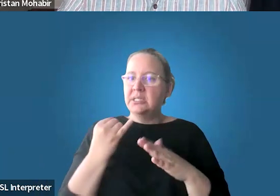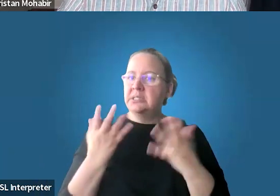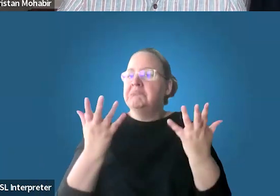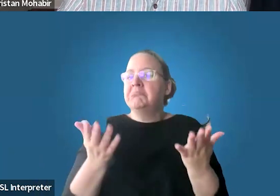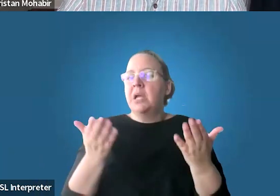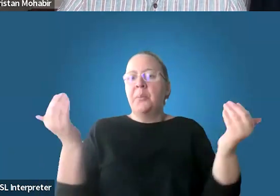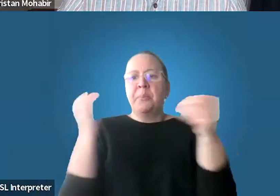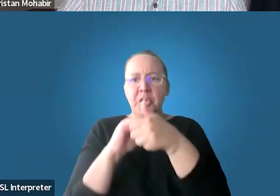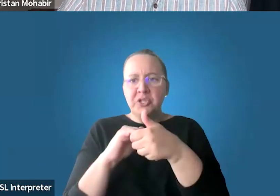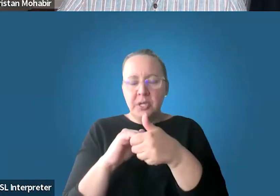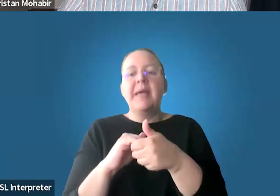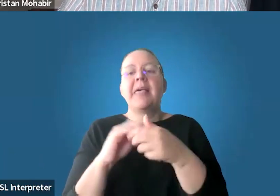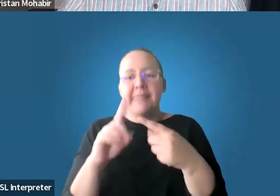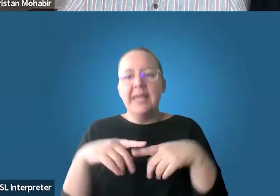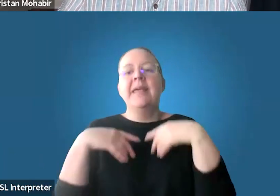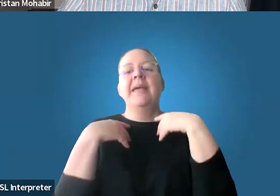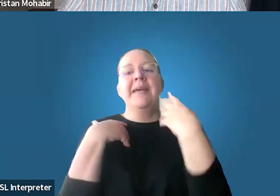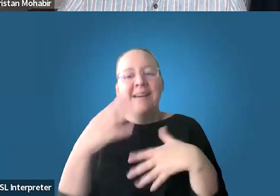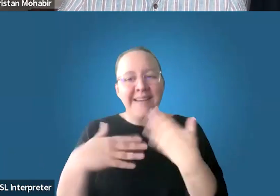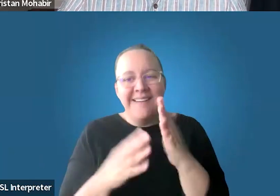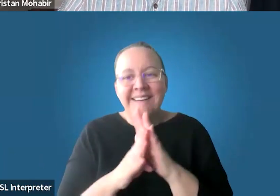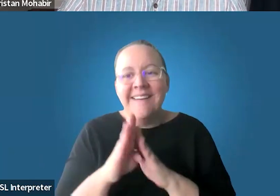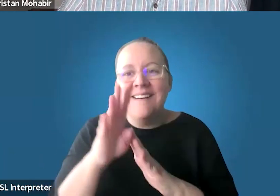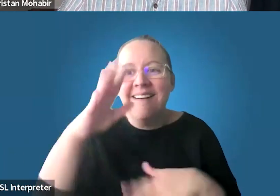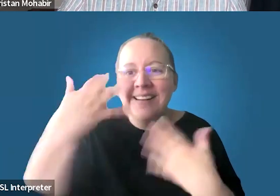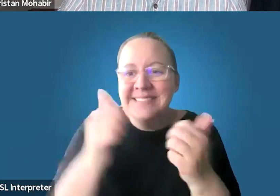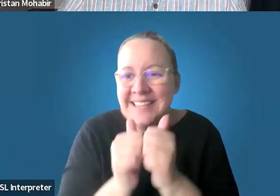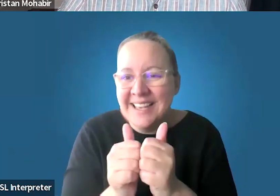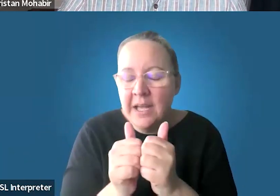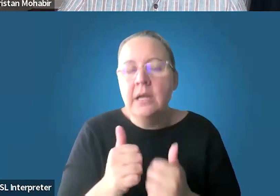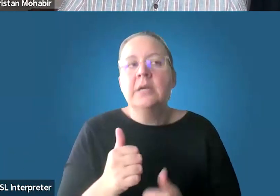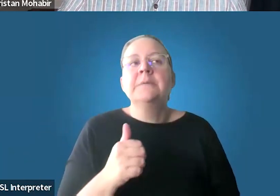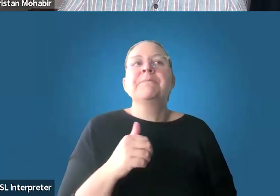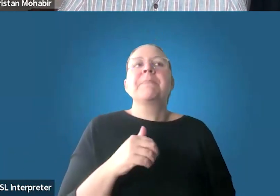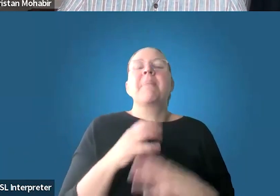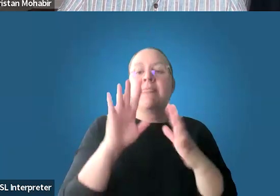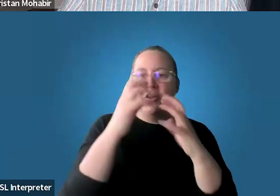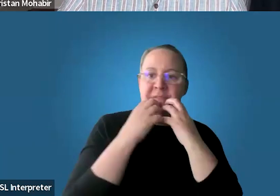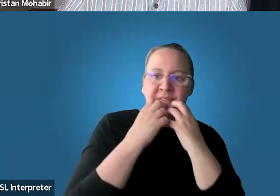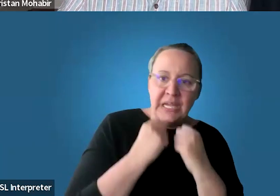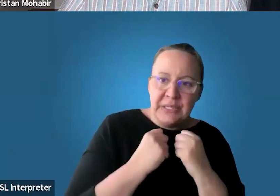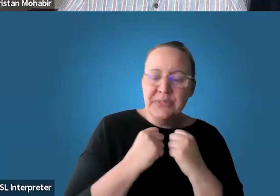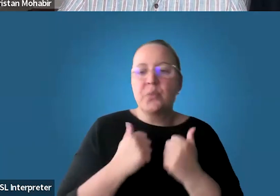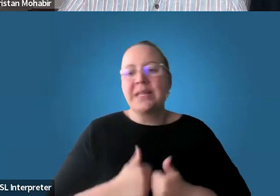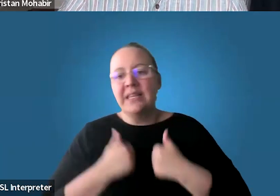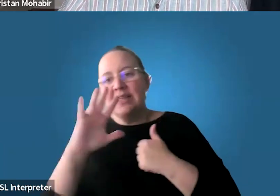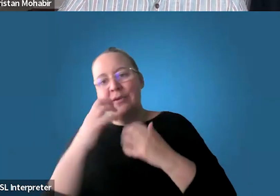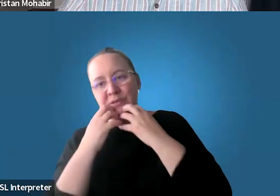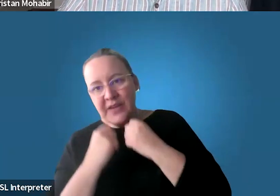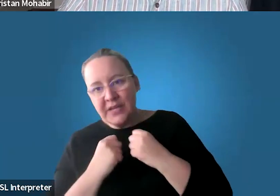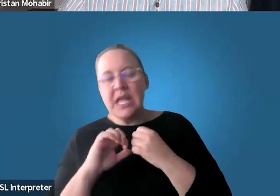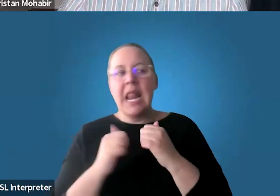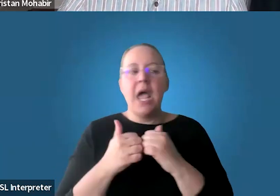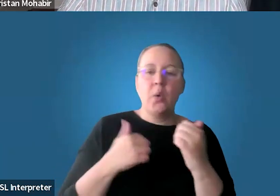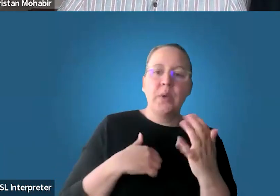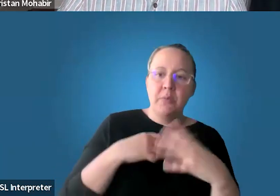with a partnership and thinking about these deep narratives and like because their values, really trying to live the values in the way that we were